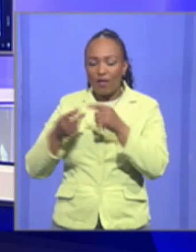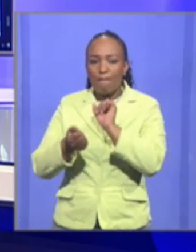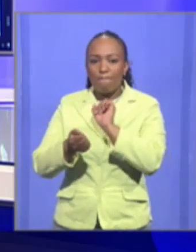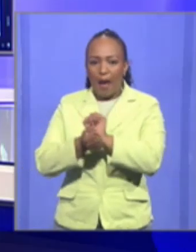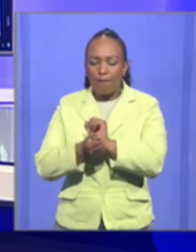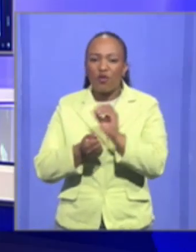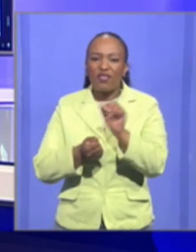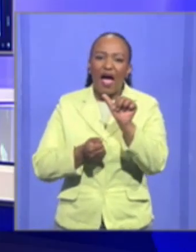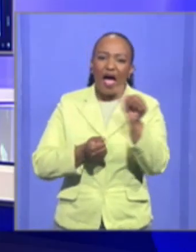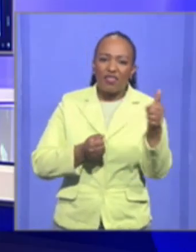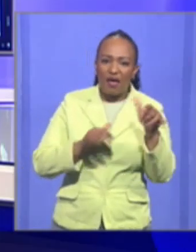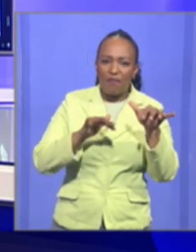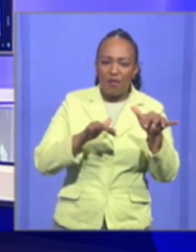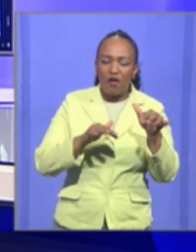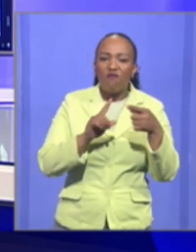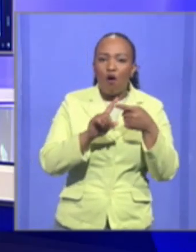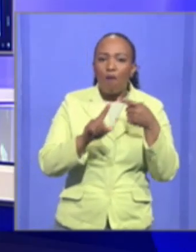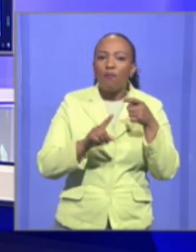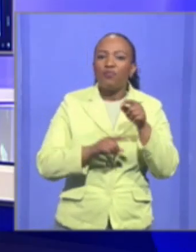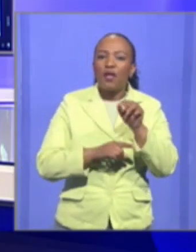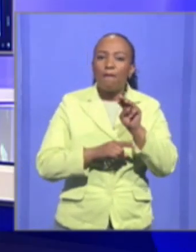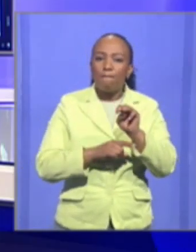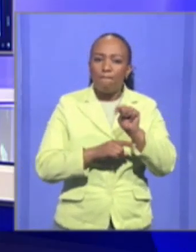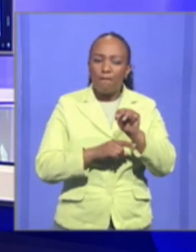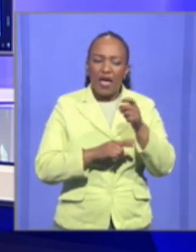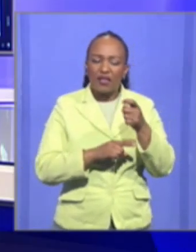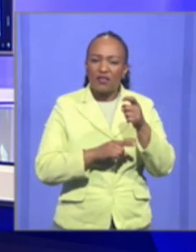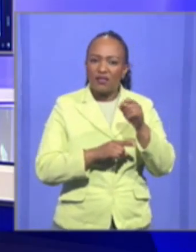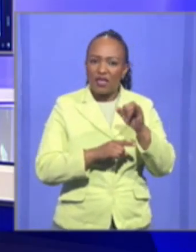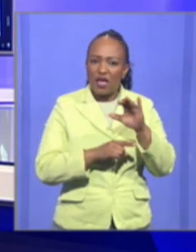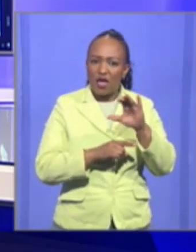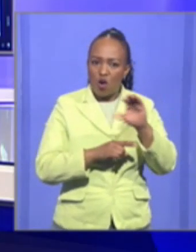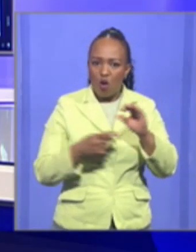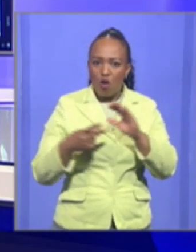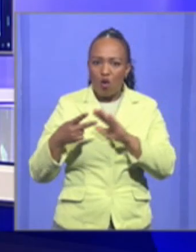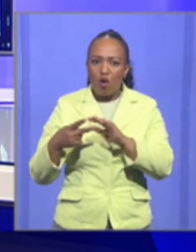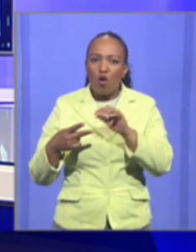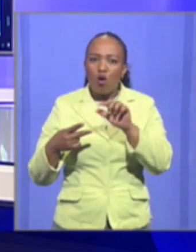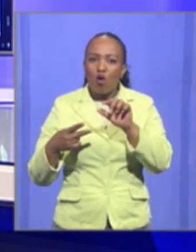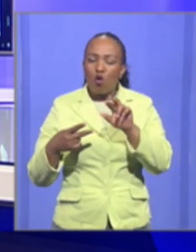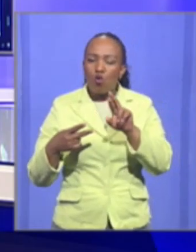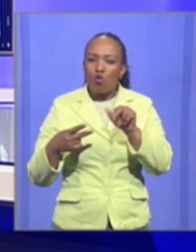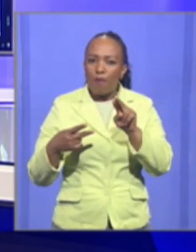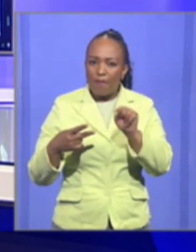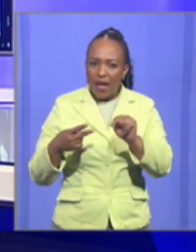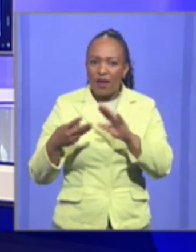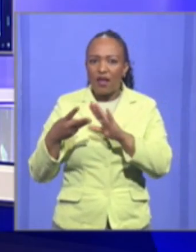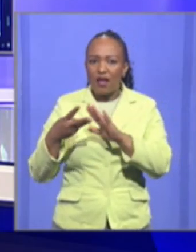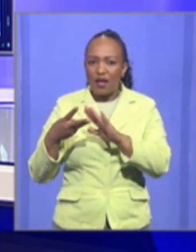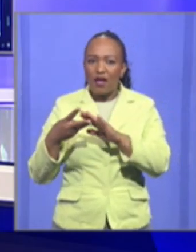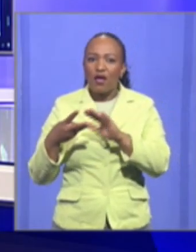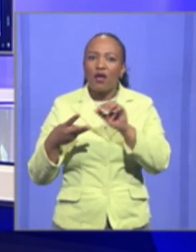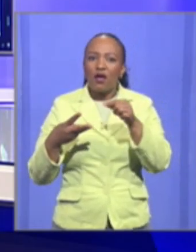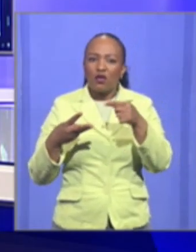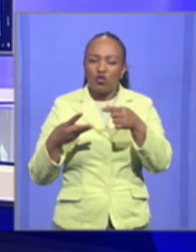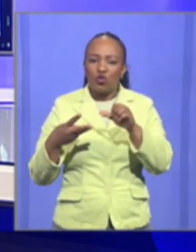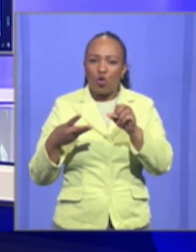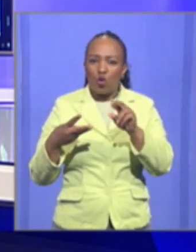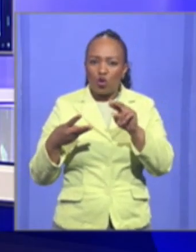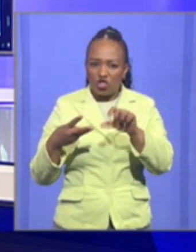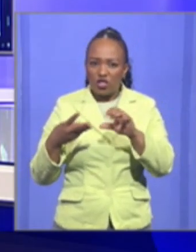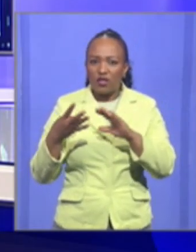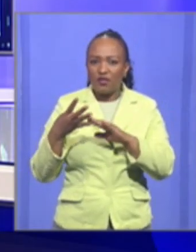ba bararo ba naga ya Mexico, Ruben Viden, Gonzalez George Partida le